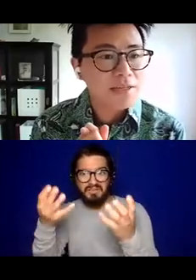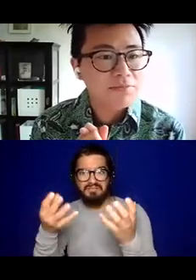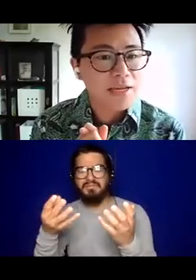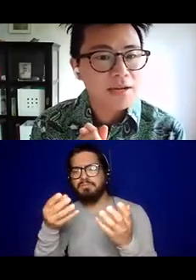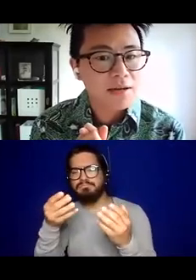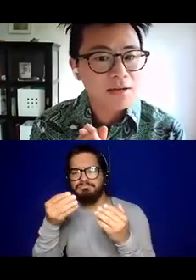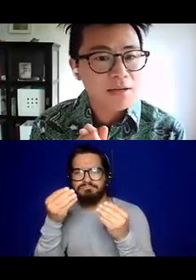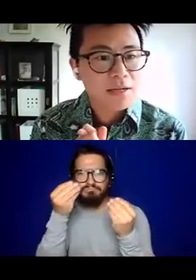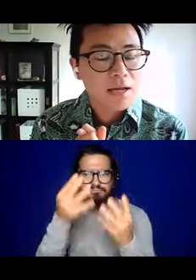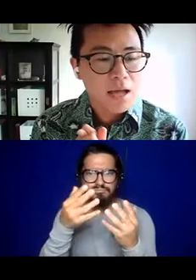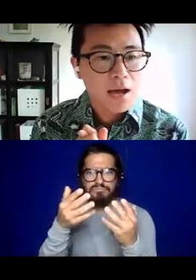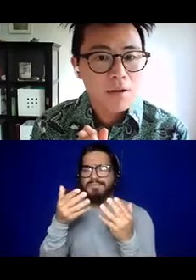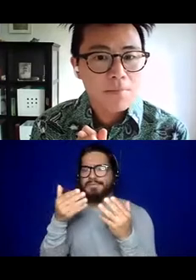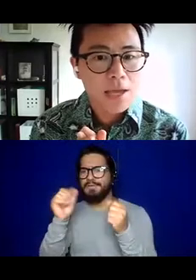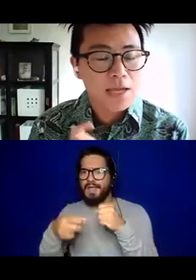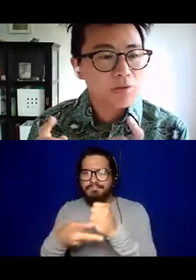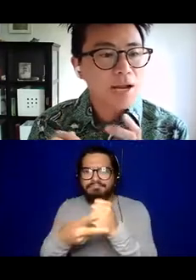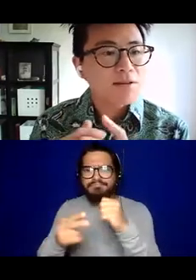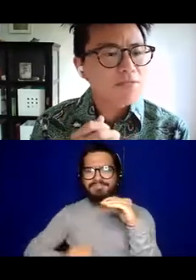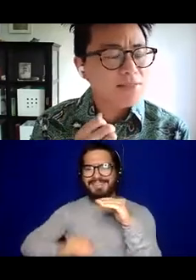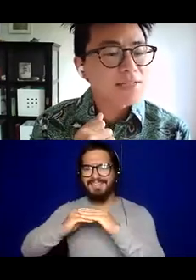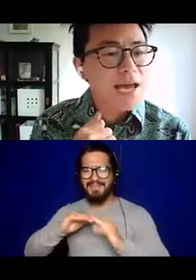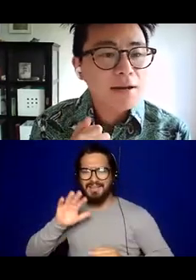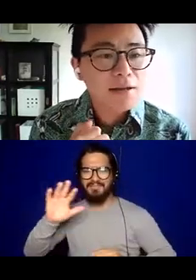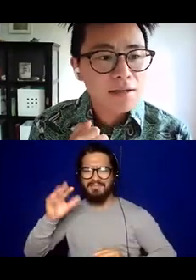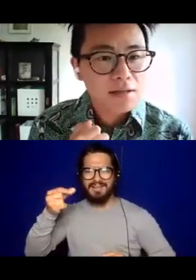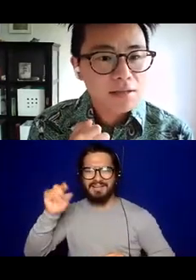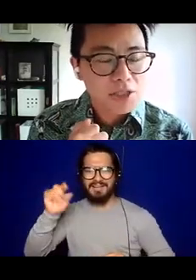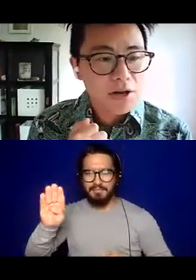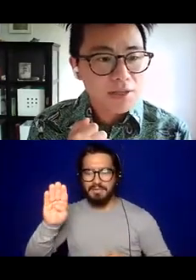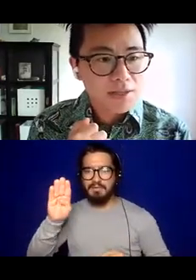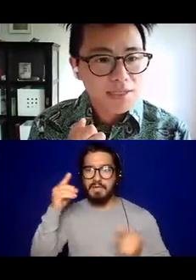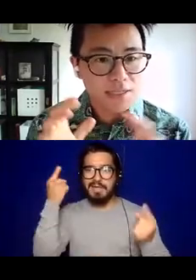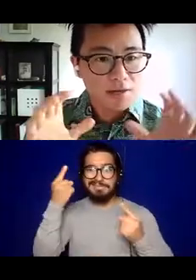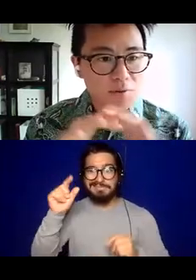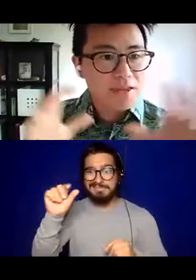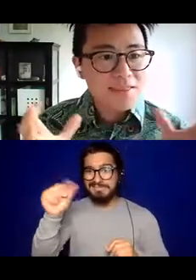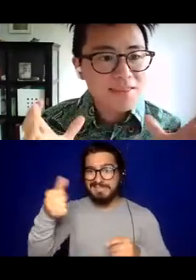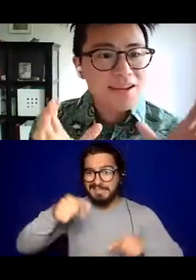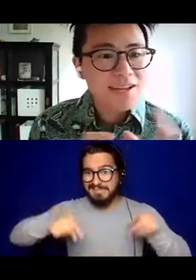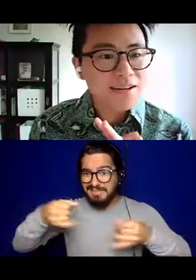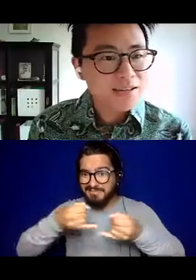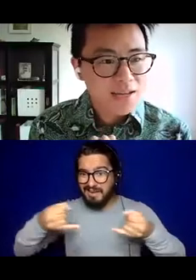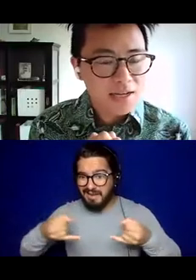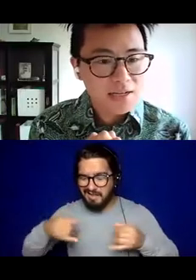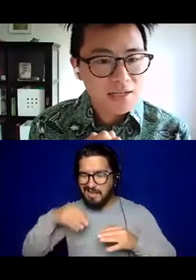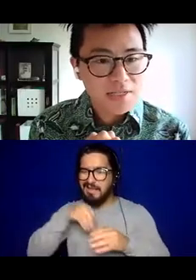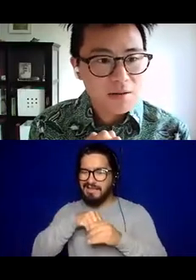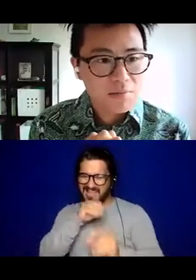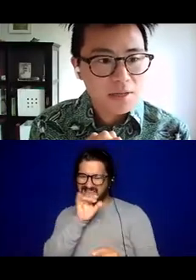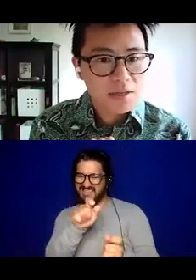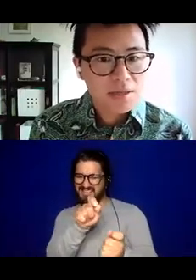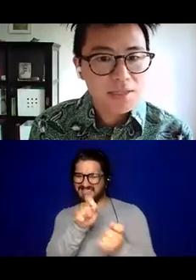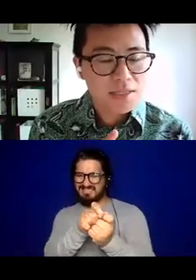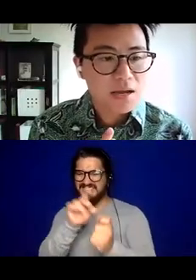5 gigs of data. And you can have, I think, 10 sharing links within that data at any given